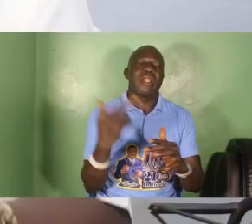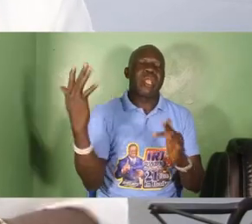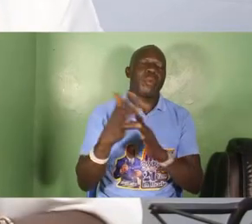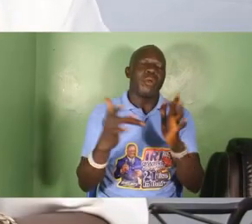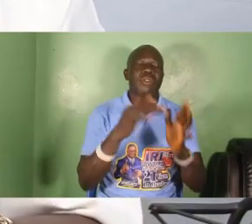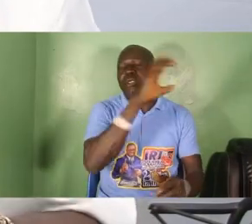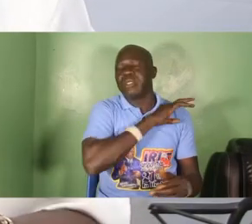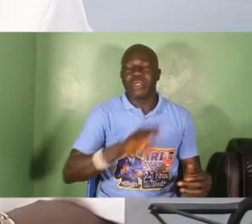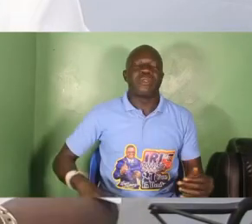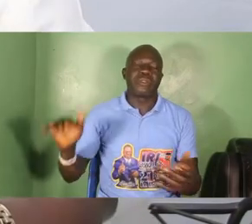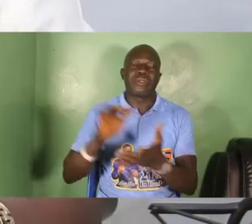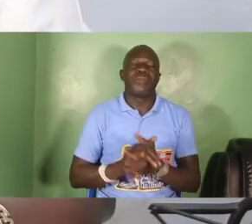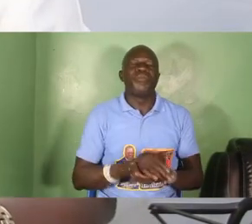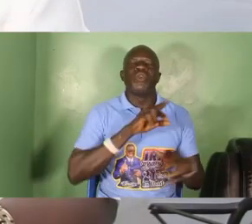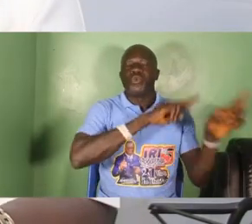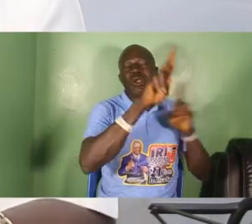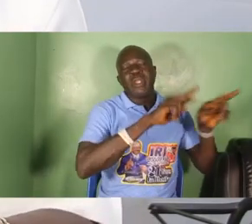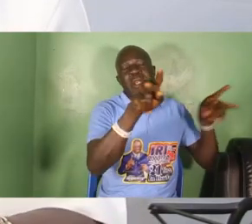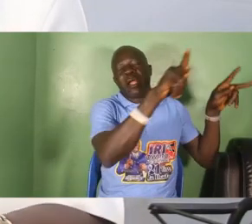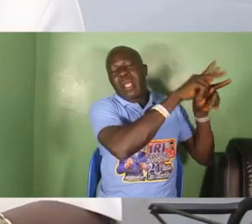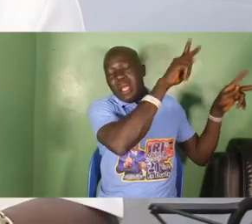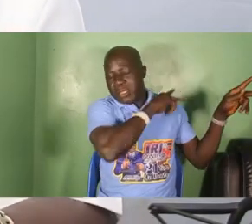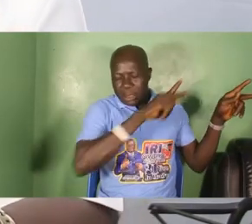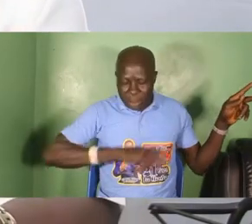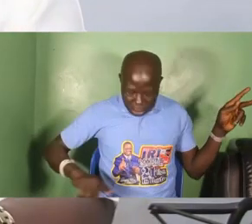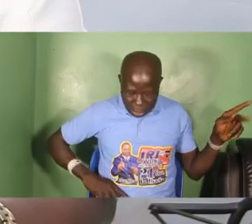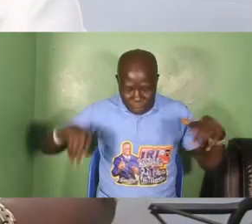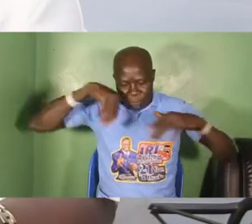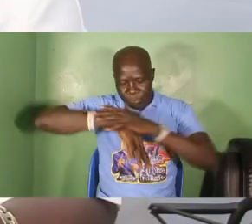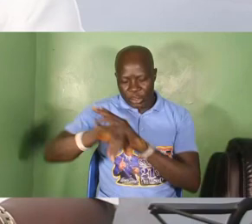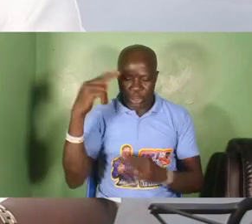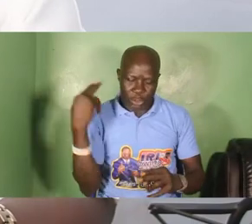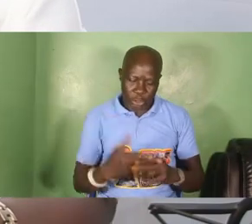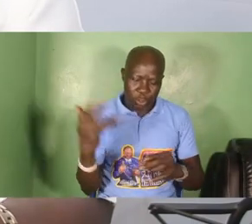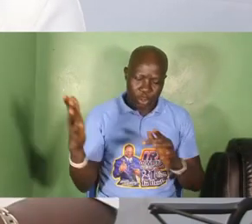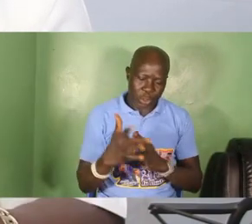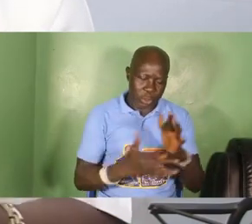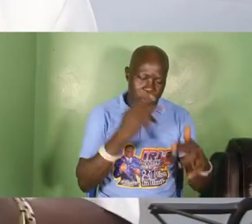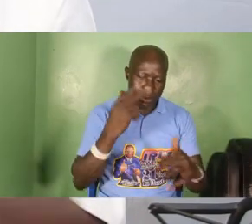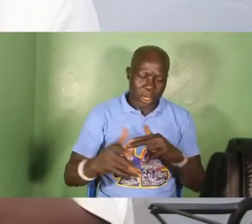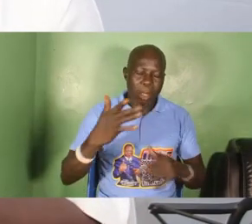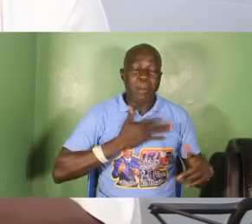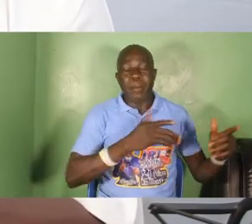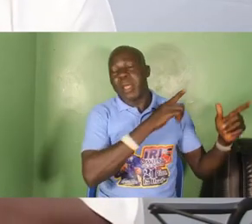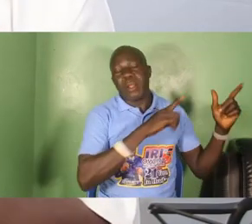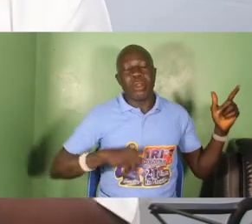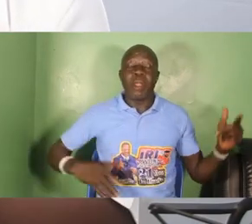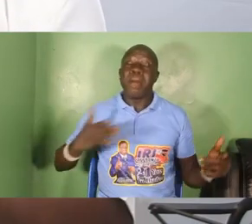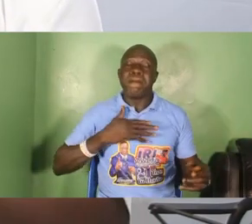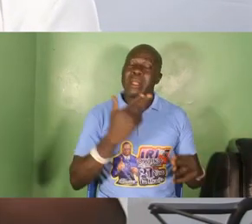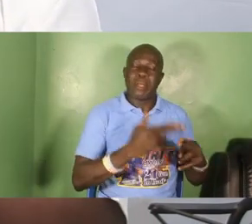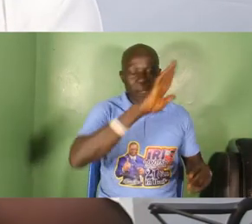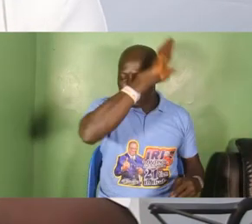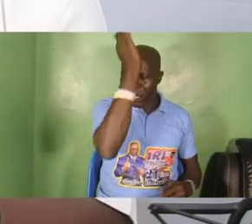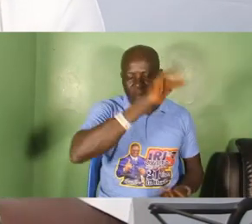of Jesus. What is it, Baba? Let us keep. Yes. In Jesus' name alone. My name